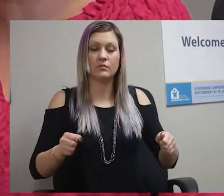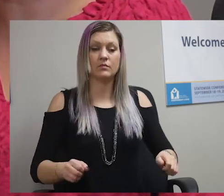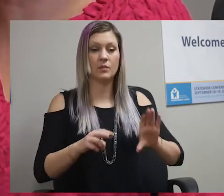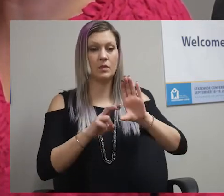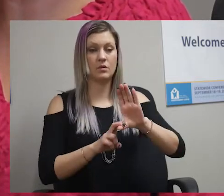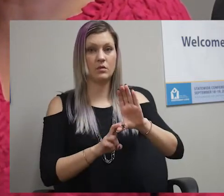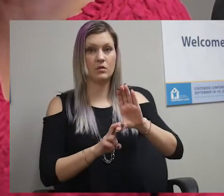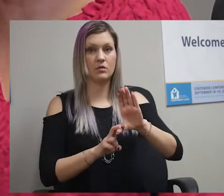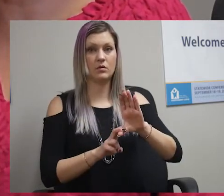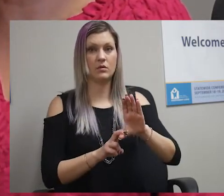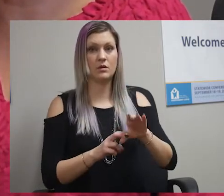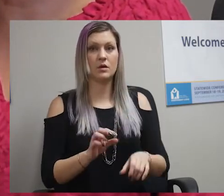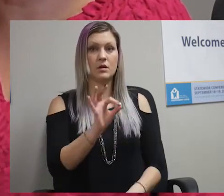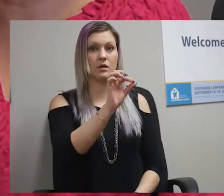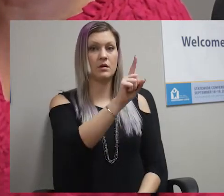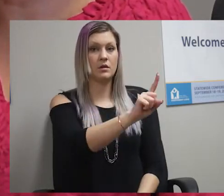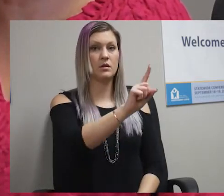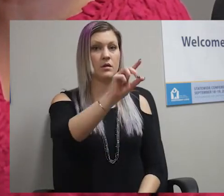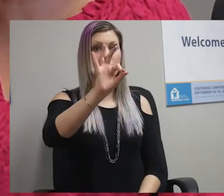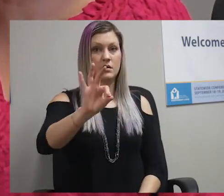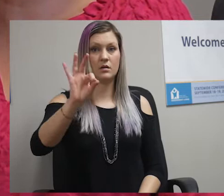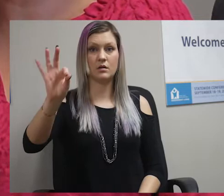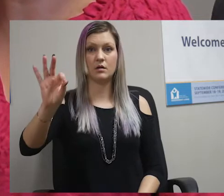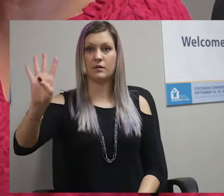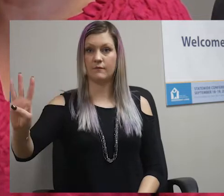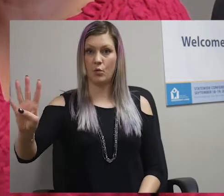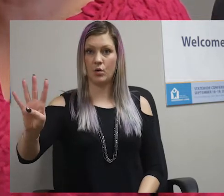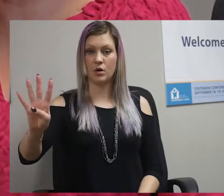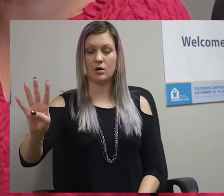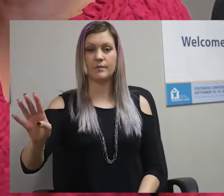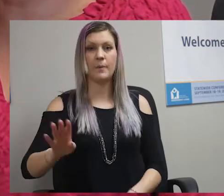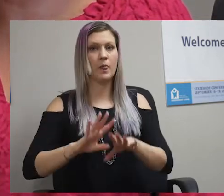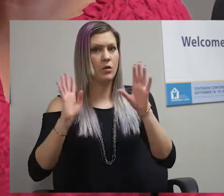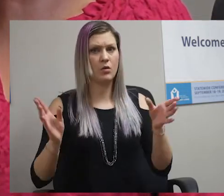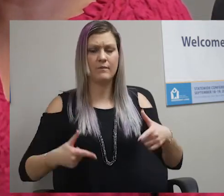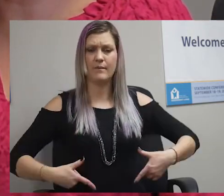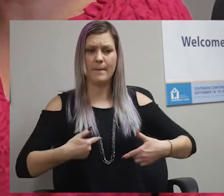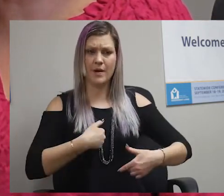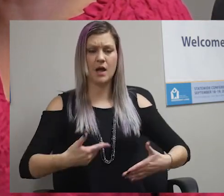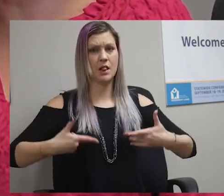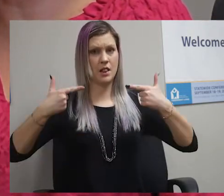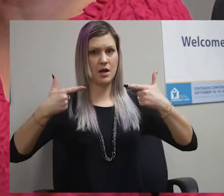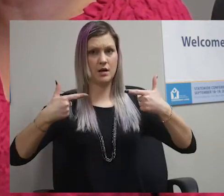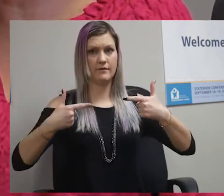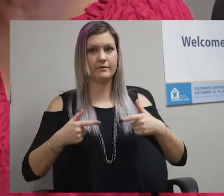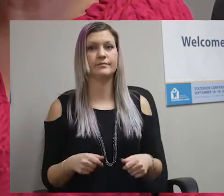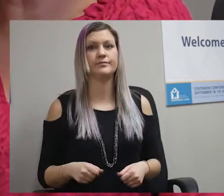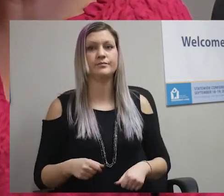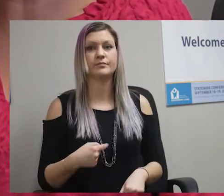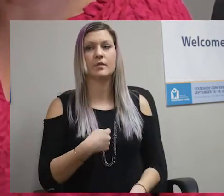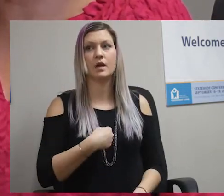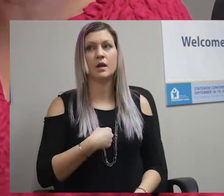community mobility. Since 1994, I've had my disability all of my life, and I've used personal care at